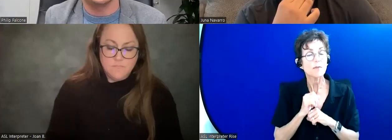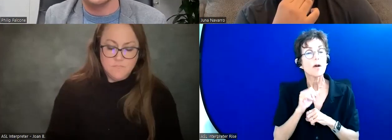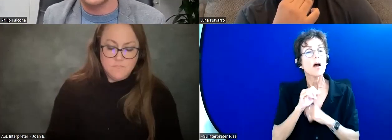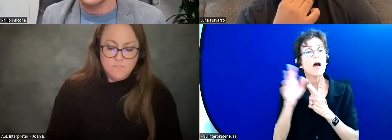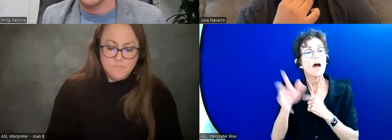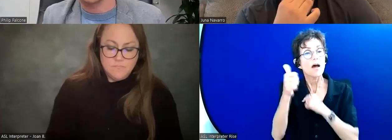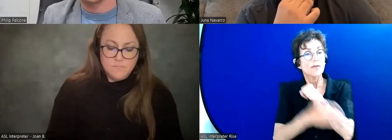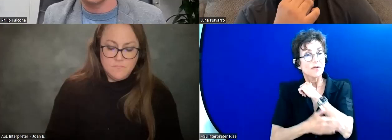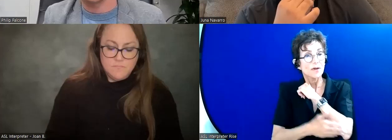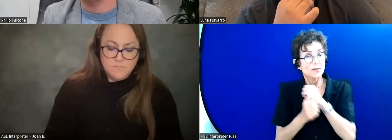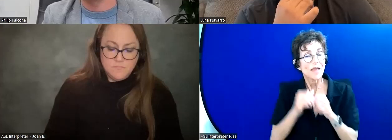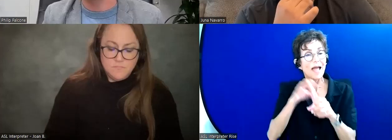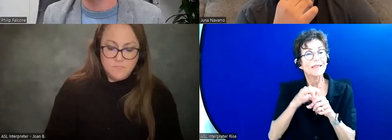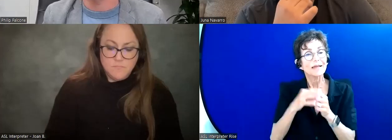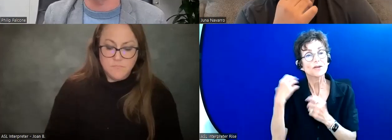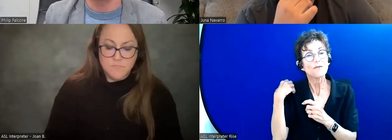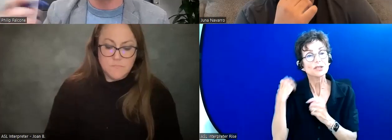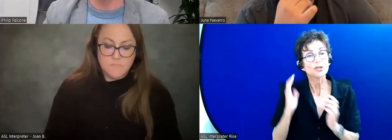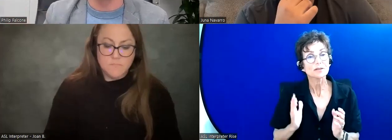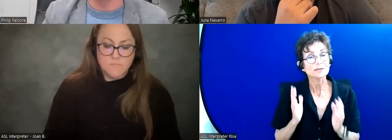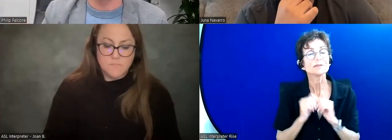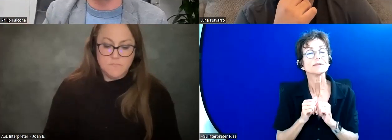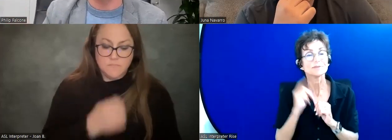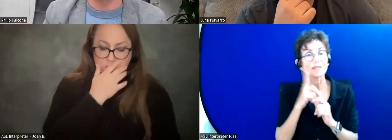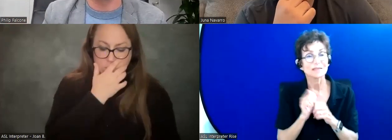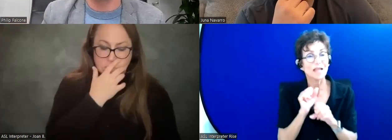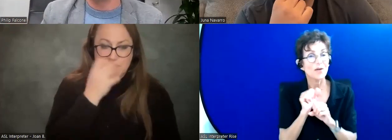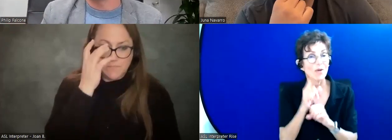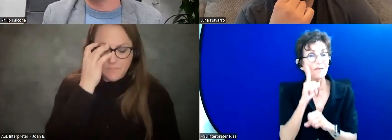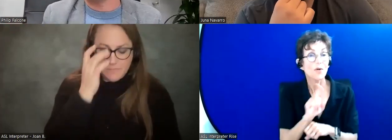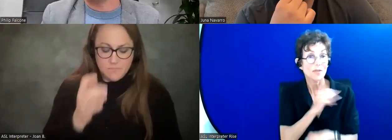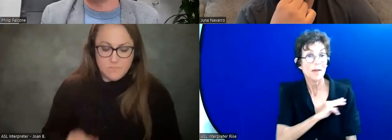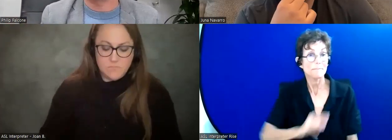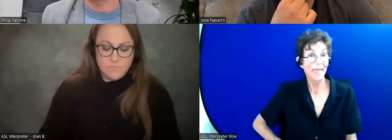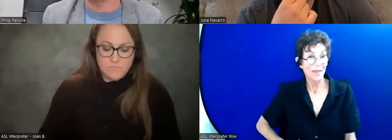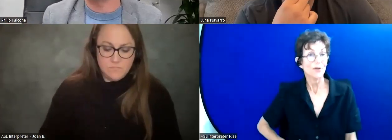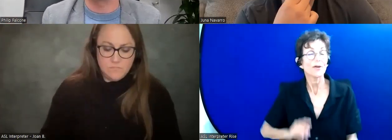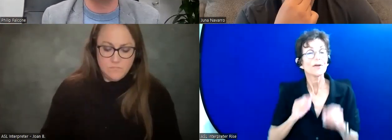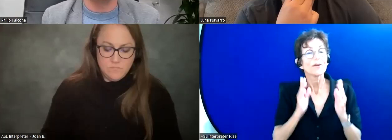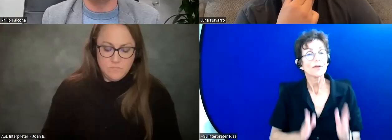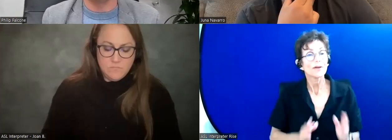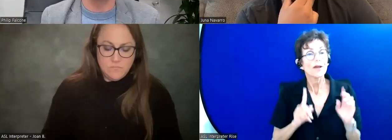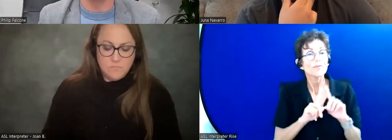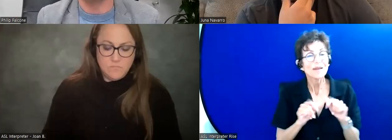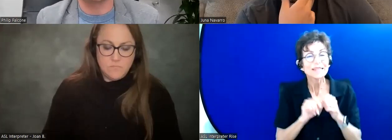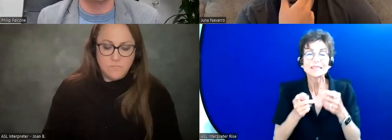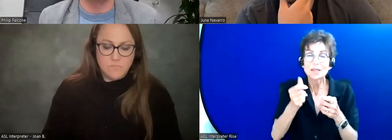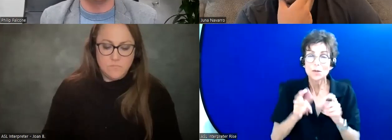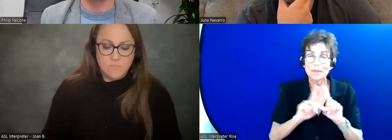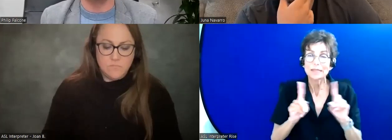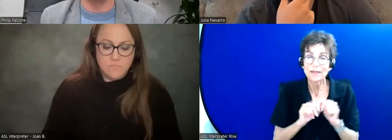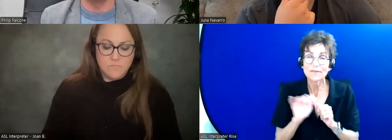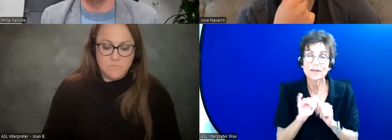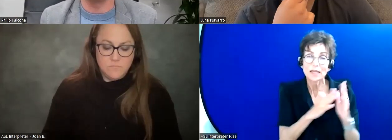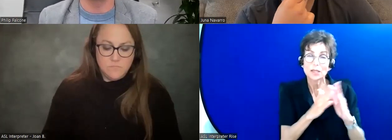standpoint. Like I said, work for the mayor. So it's a little bit different from if you're, for example, working in a city's community and economic